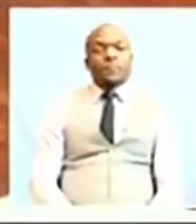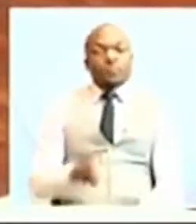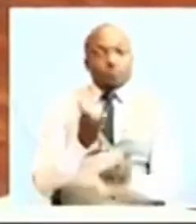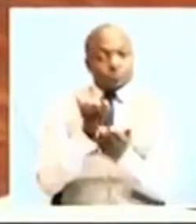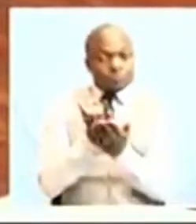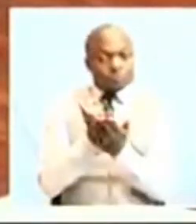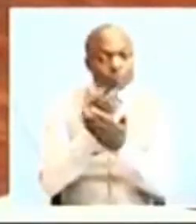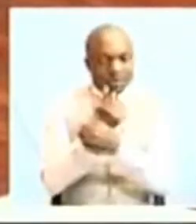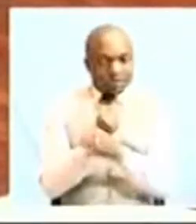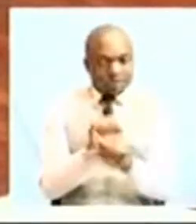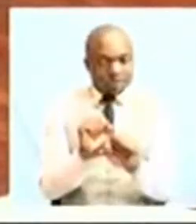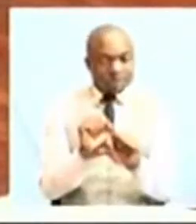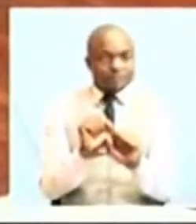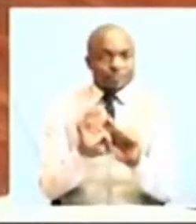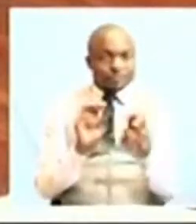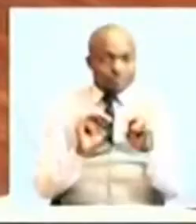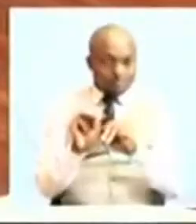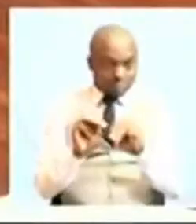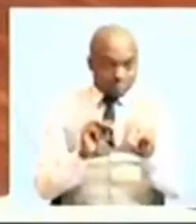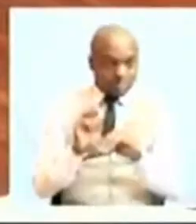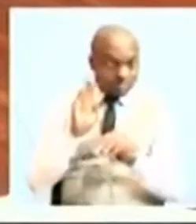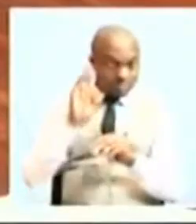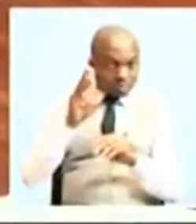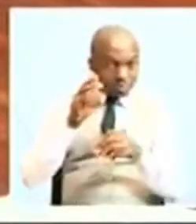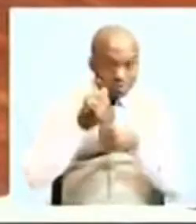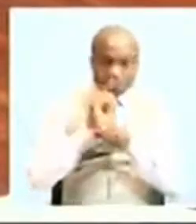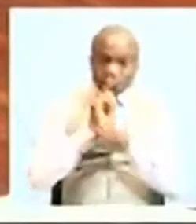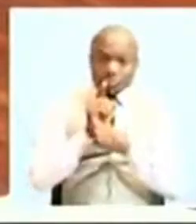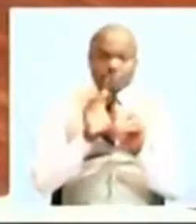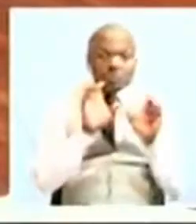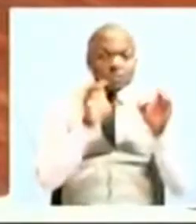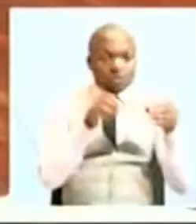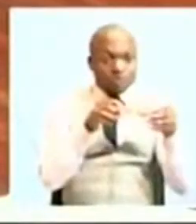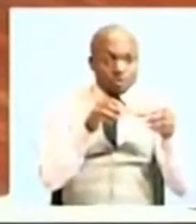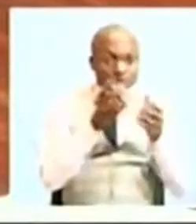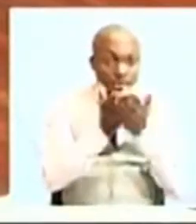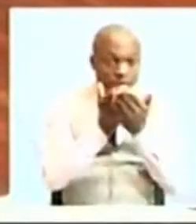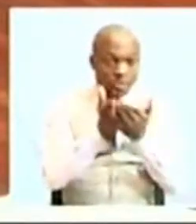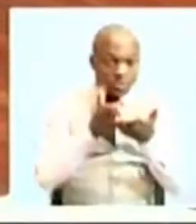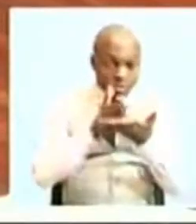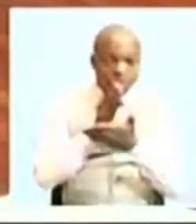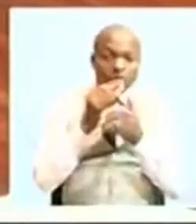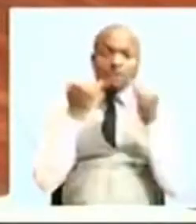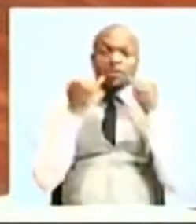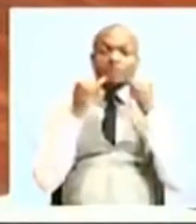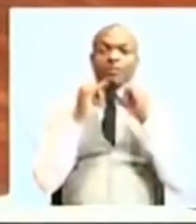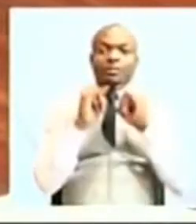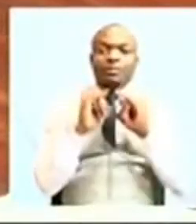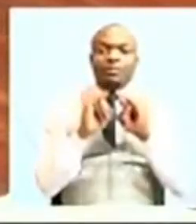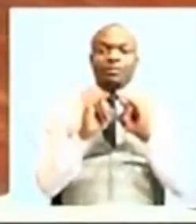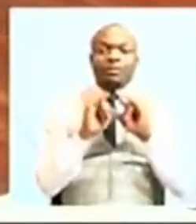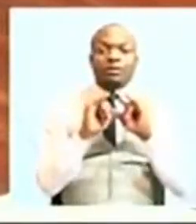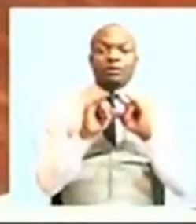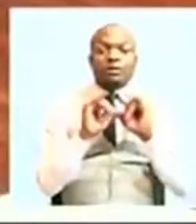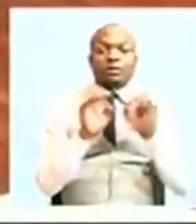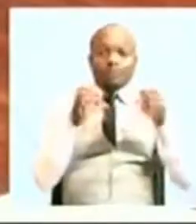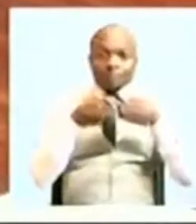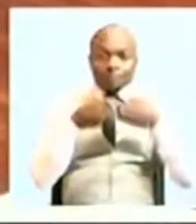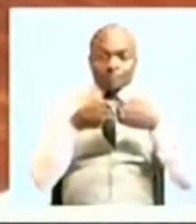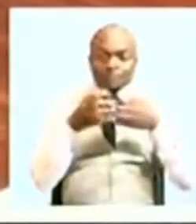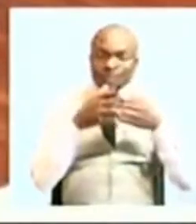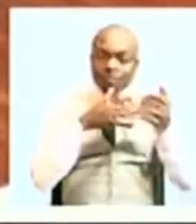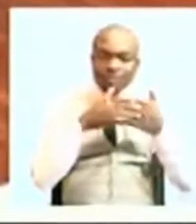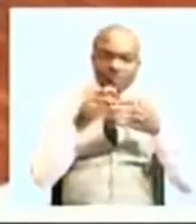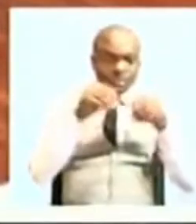Remedial measure. Management will ensure that clubs submit correct banking details for easy and prompt disbursement of